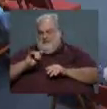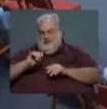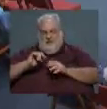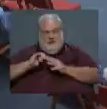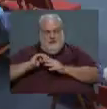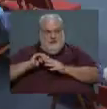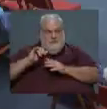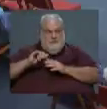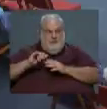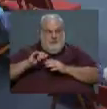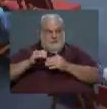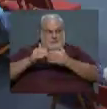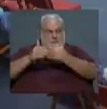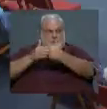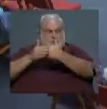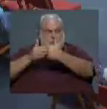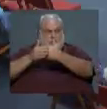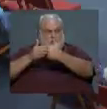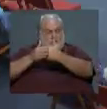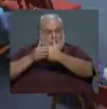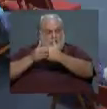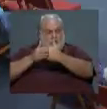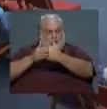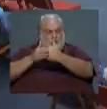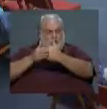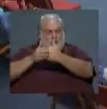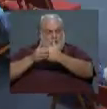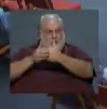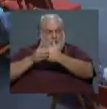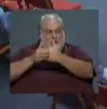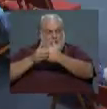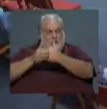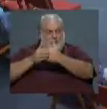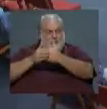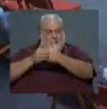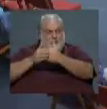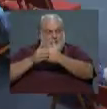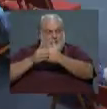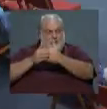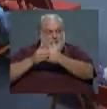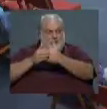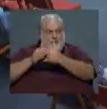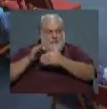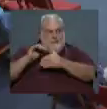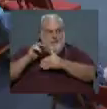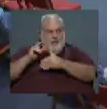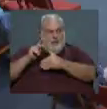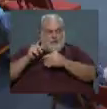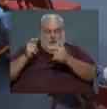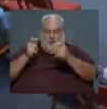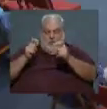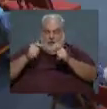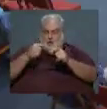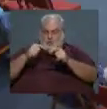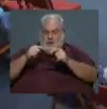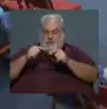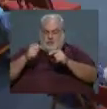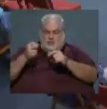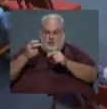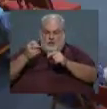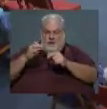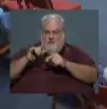it's back to, it faces the backyard. Everything, and of course, the large green space, I believe, is almost 12